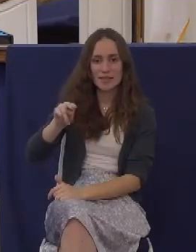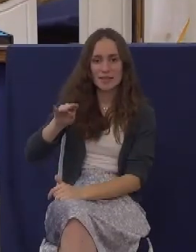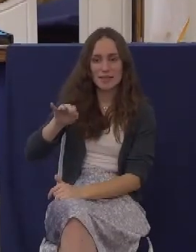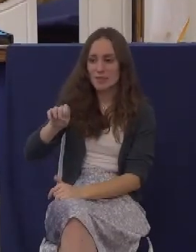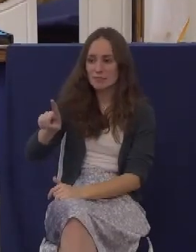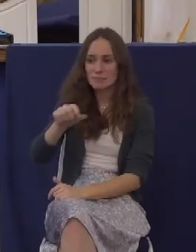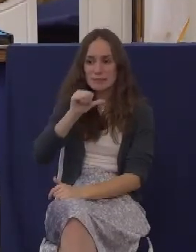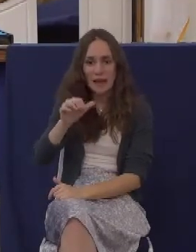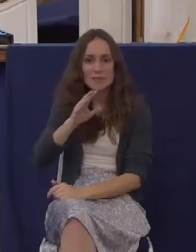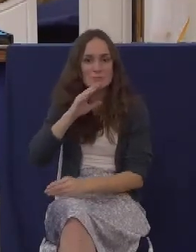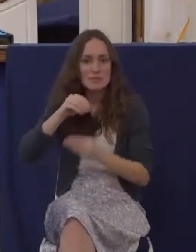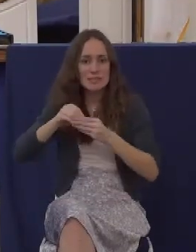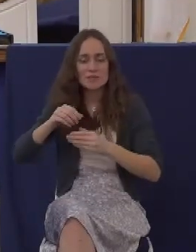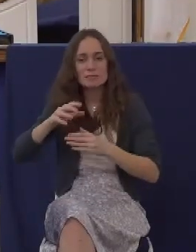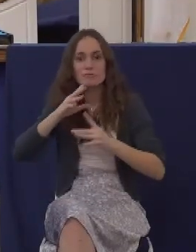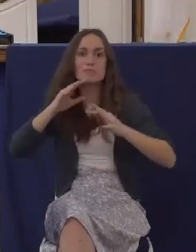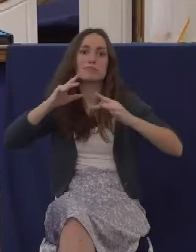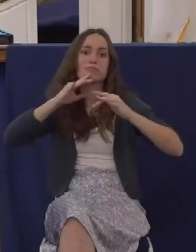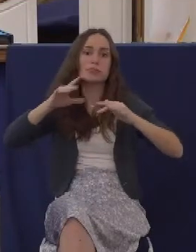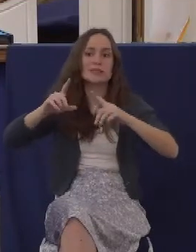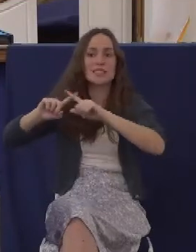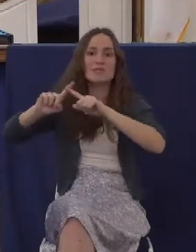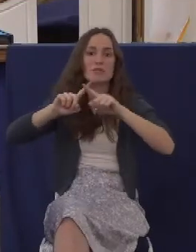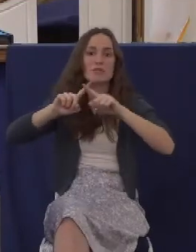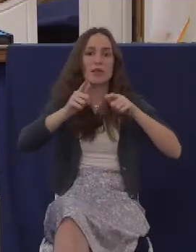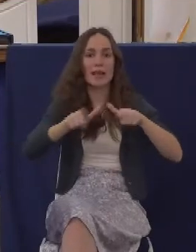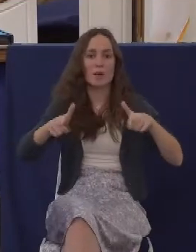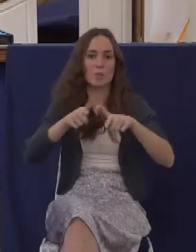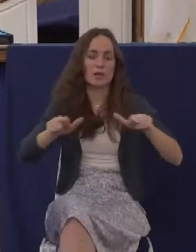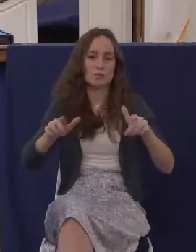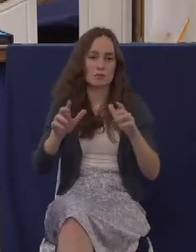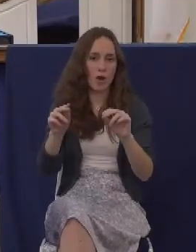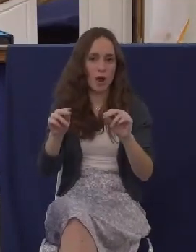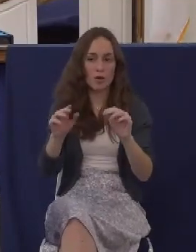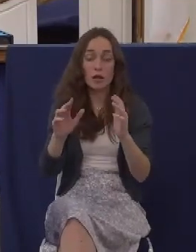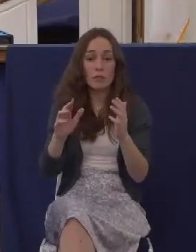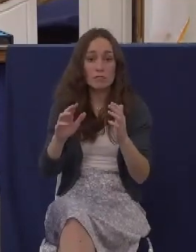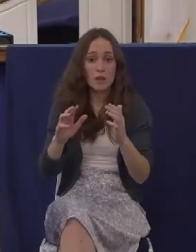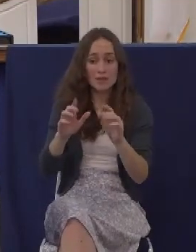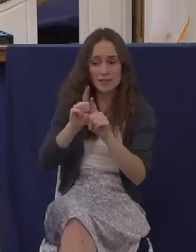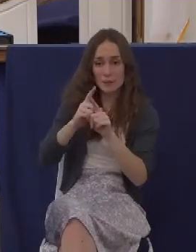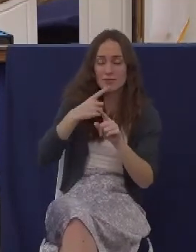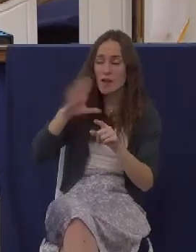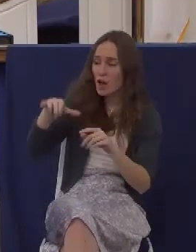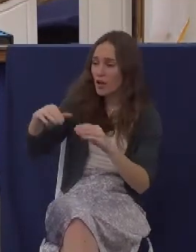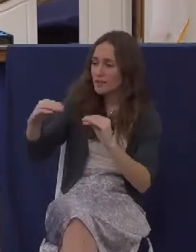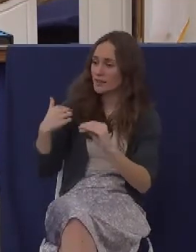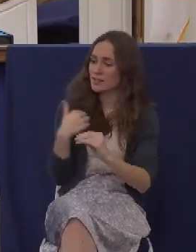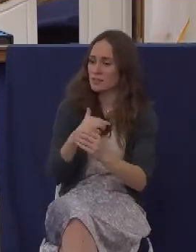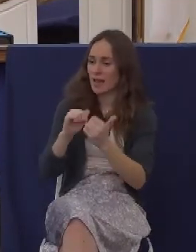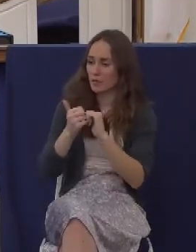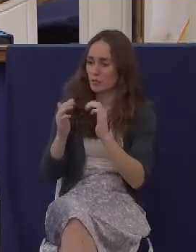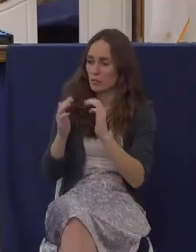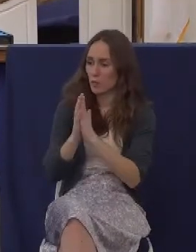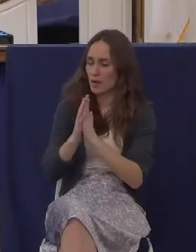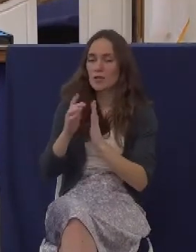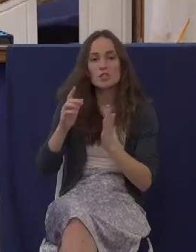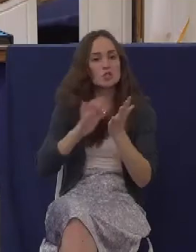teach us to pray, Jesus didn't say, okay, let me tell you how to talk in tongues. That's not what he